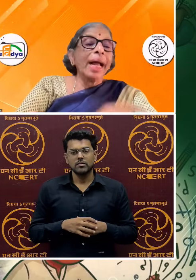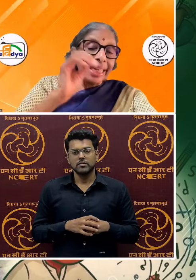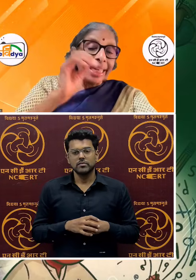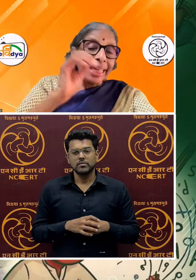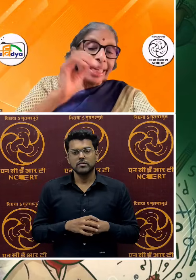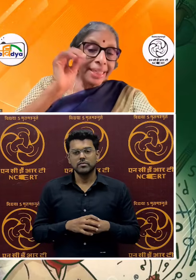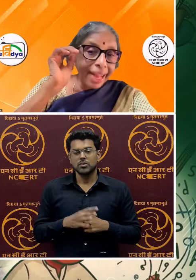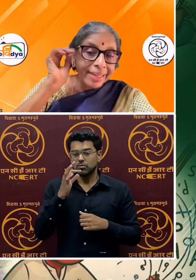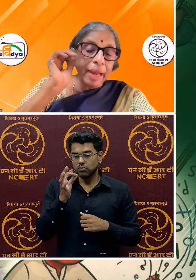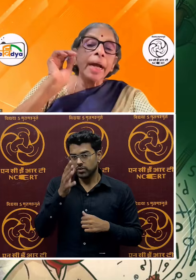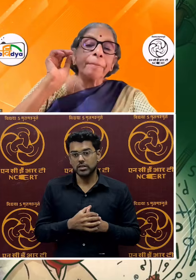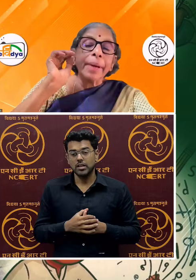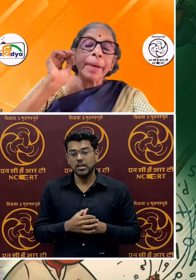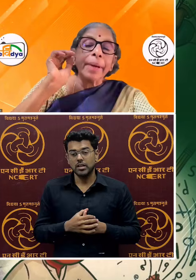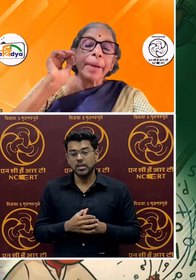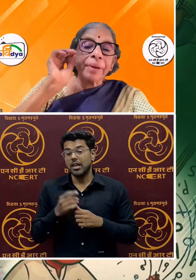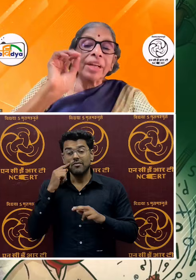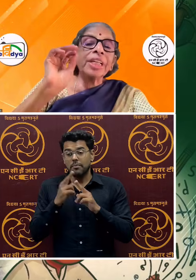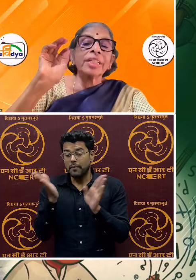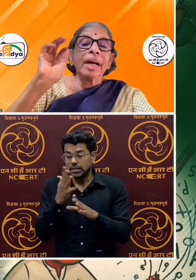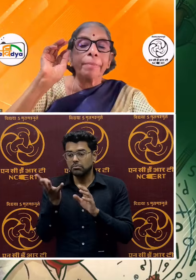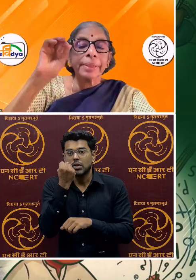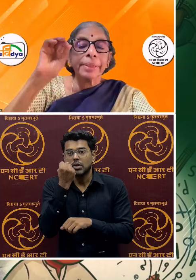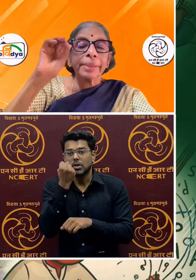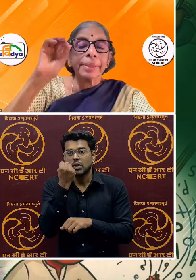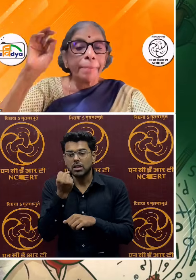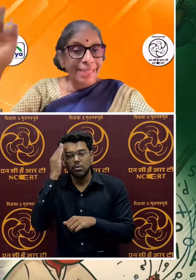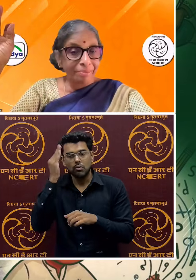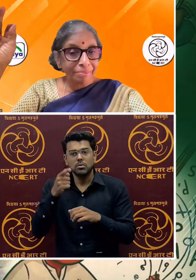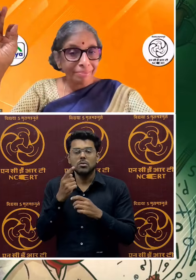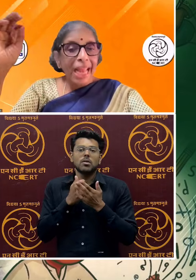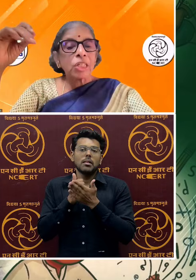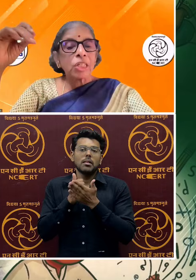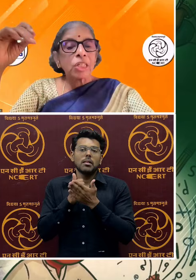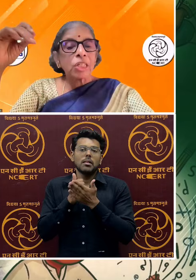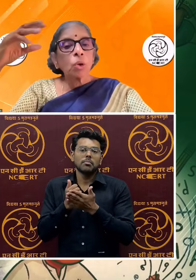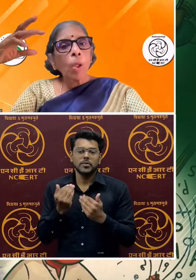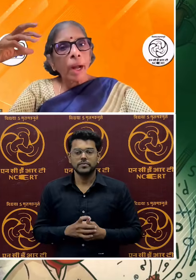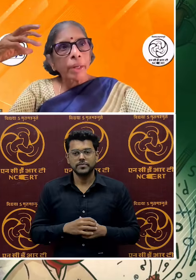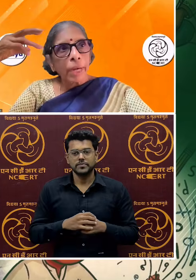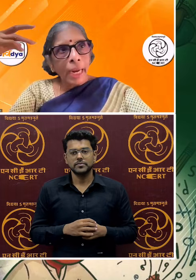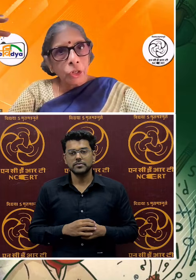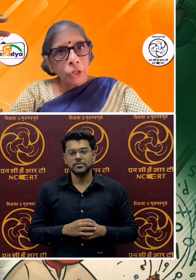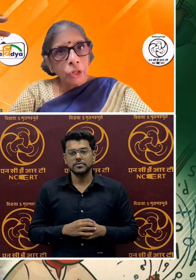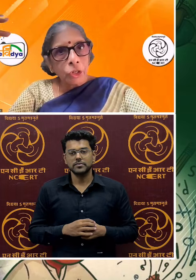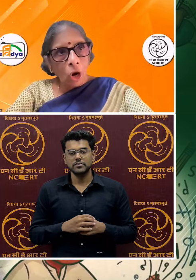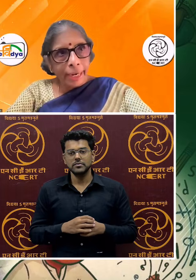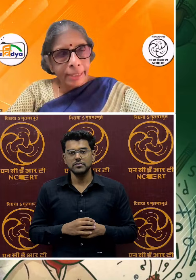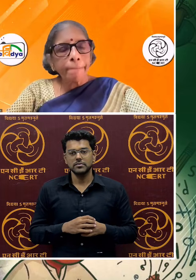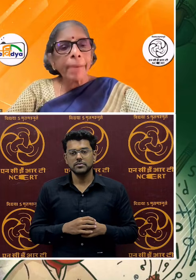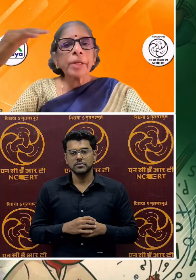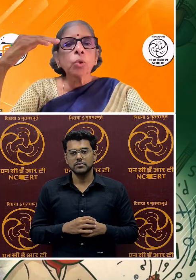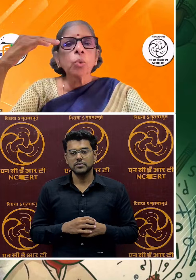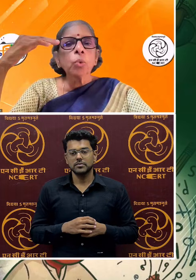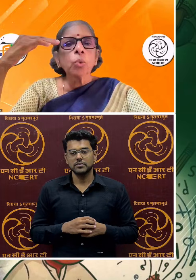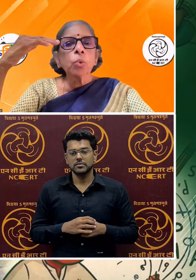difference. Myth. It does help. Okay. Prevention is a blessing. So Right. But you can't cure it,